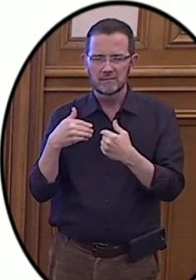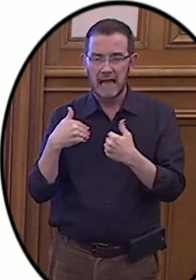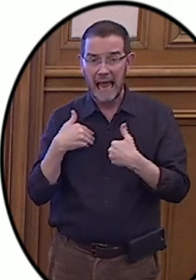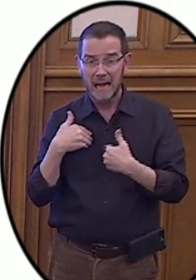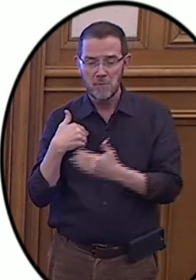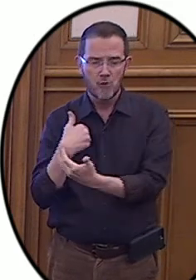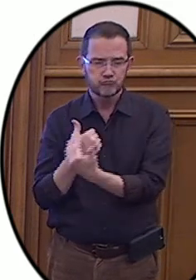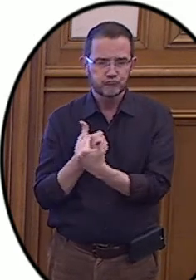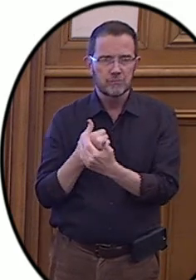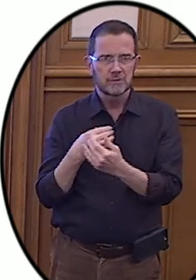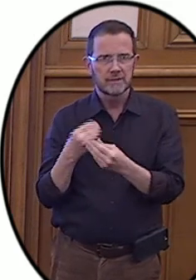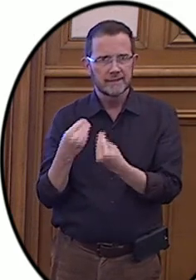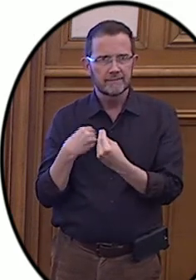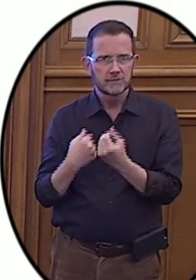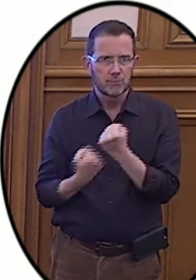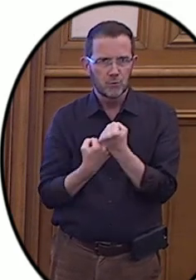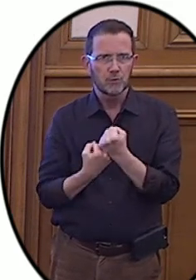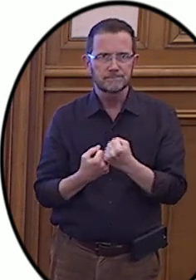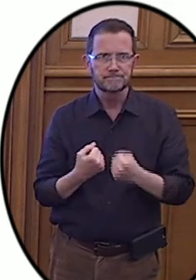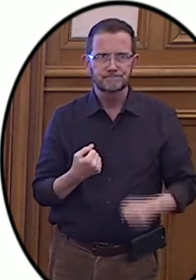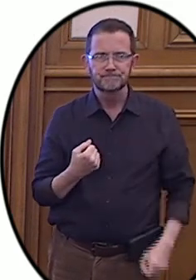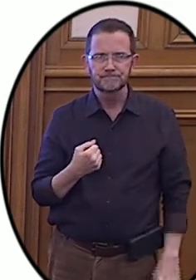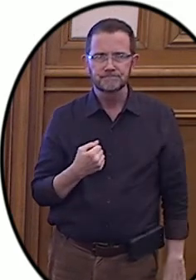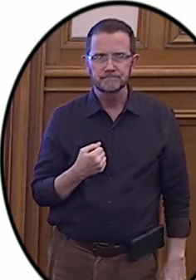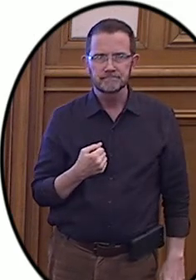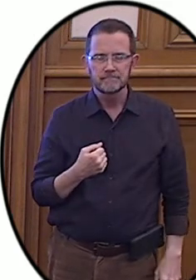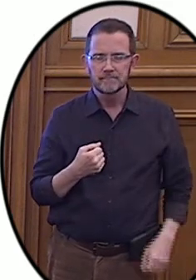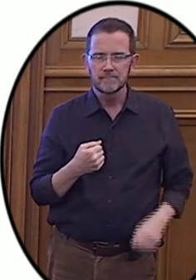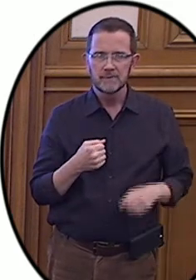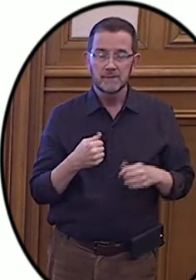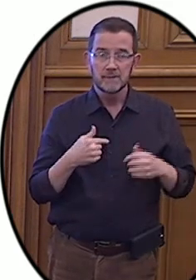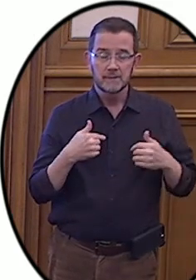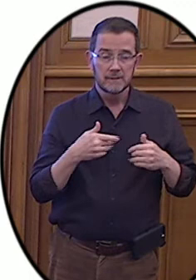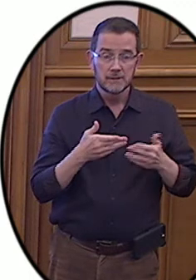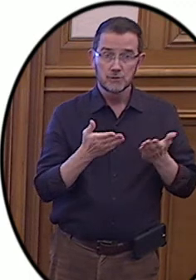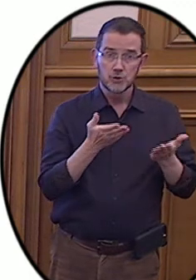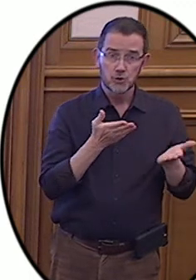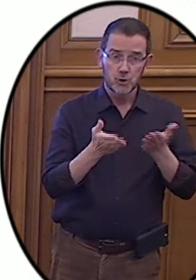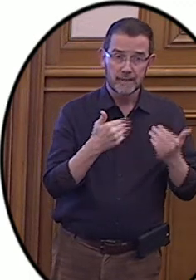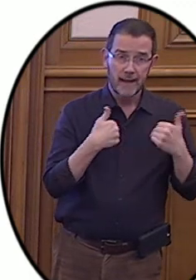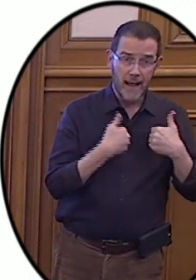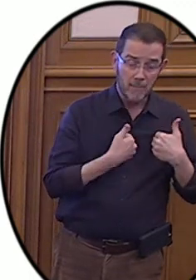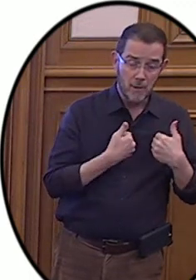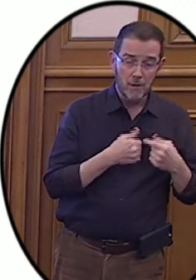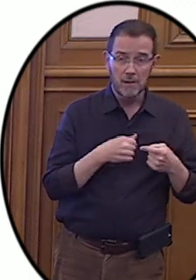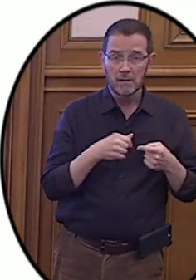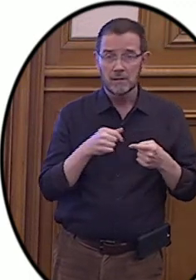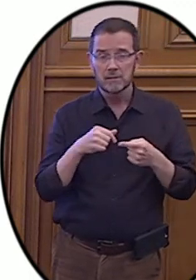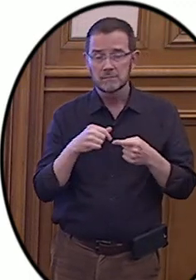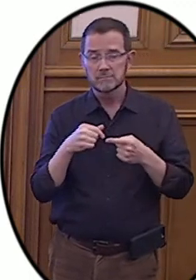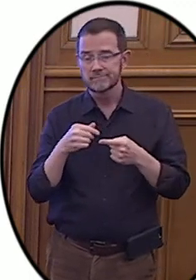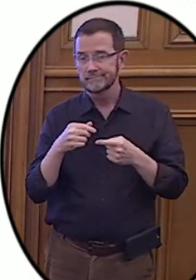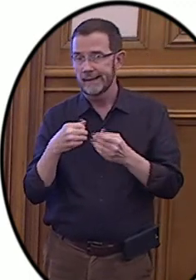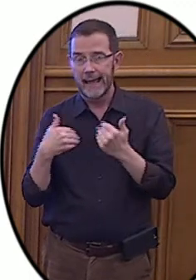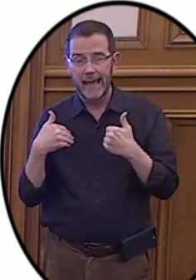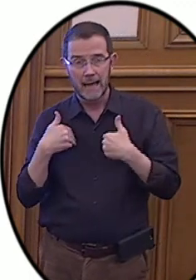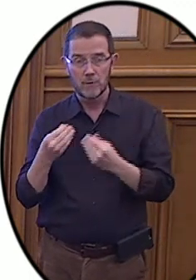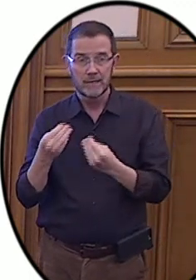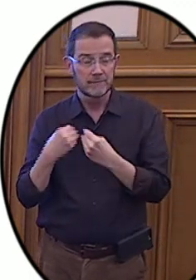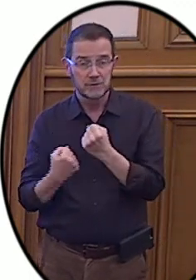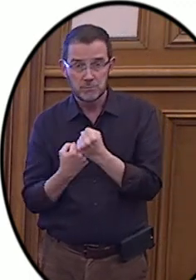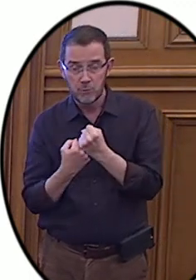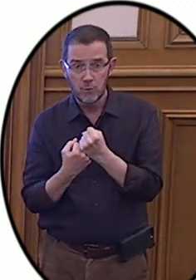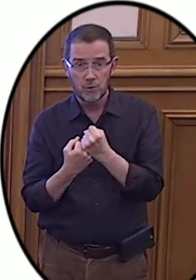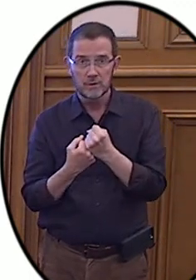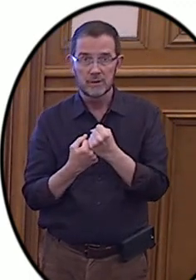I will also say that service and support animal laws are different for housing as compared